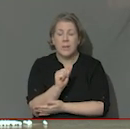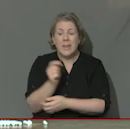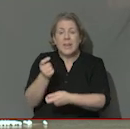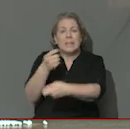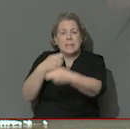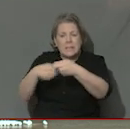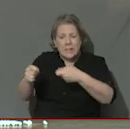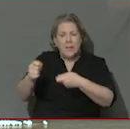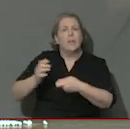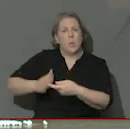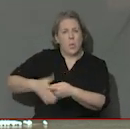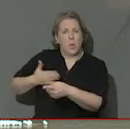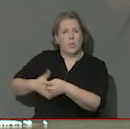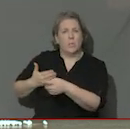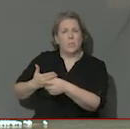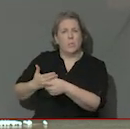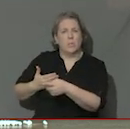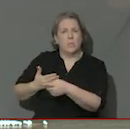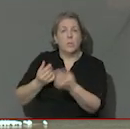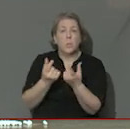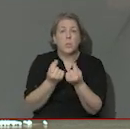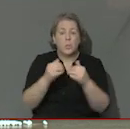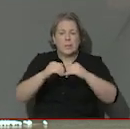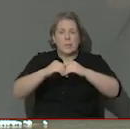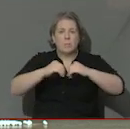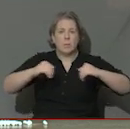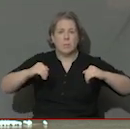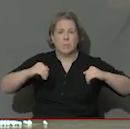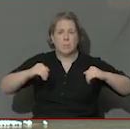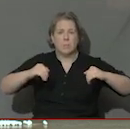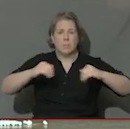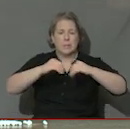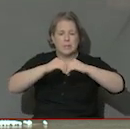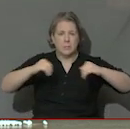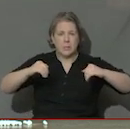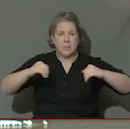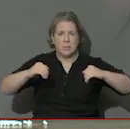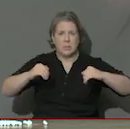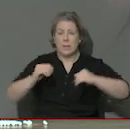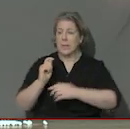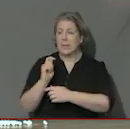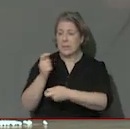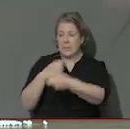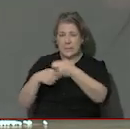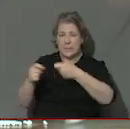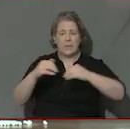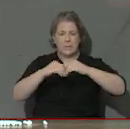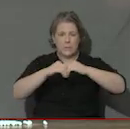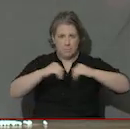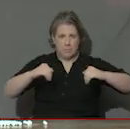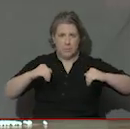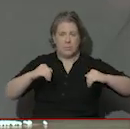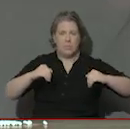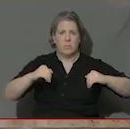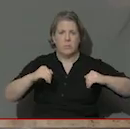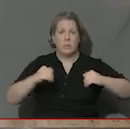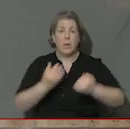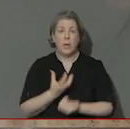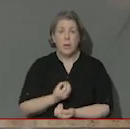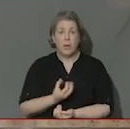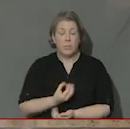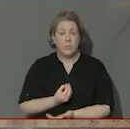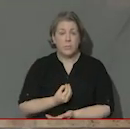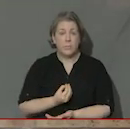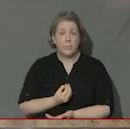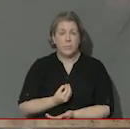sales. So we split that one up. We split the cost of sales up. We have